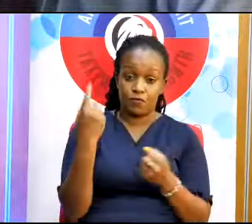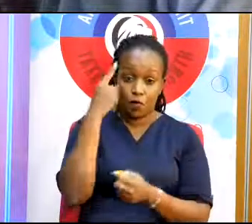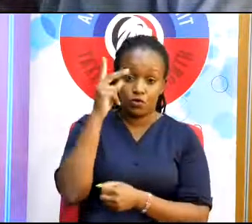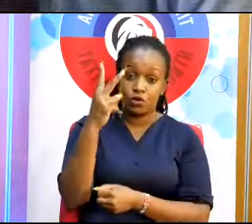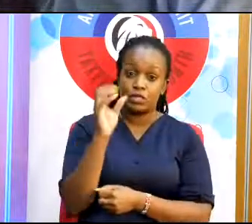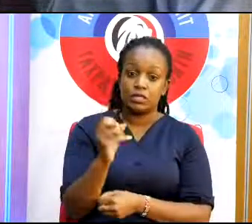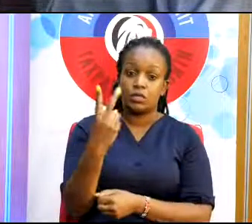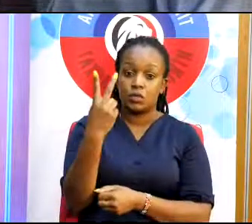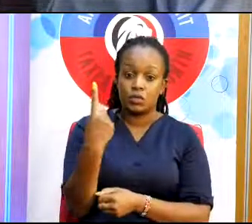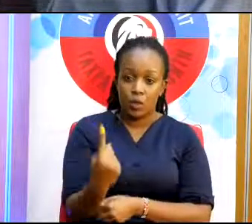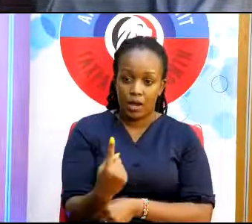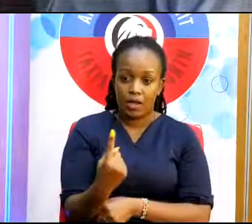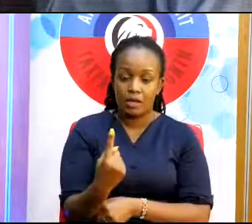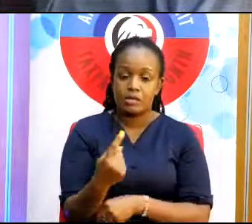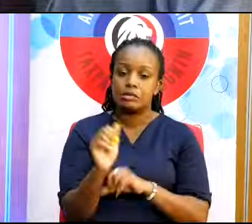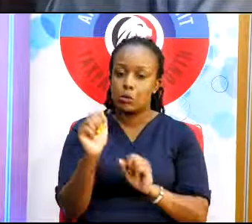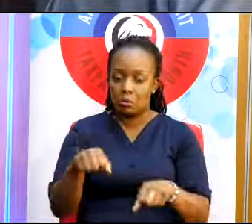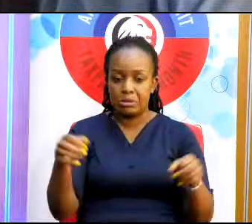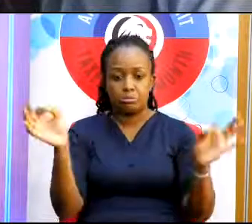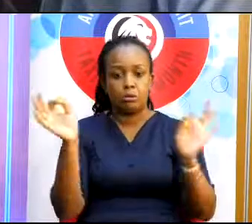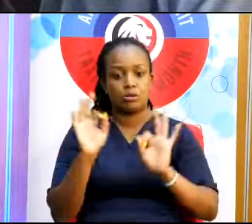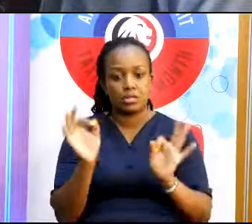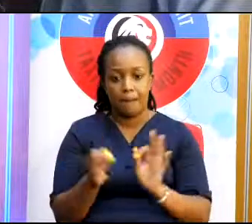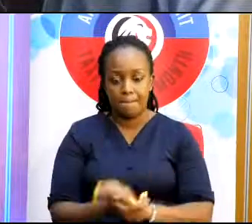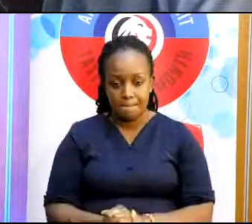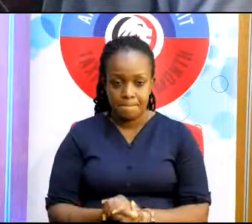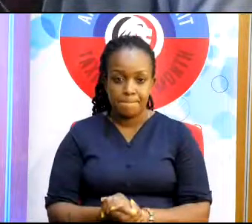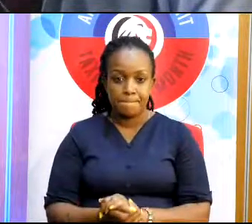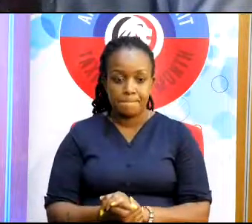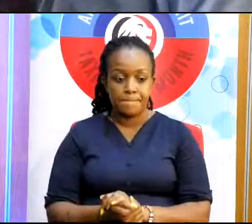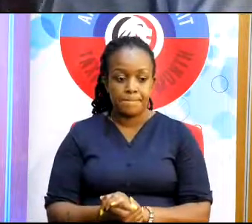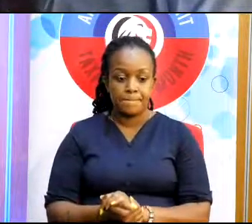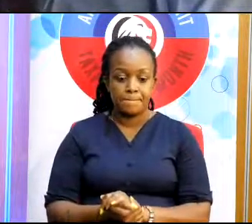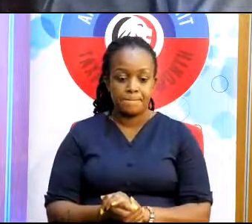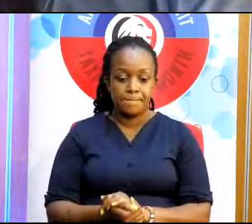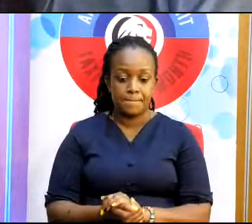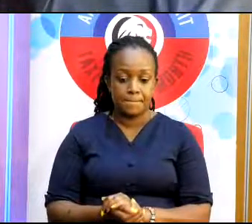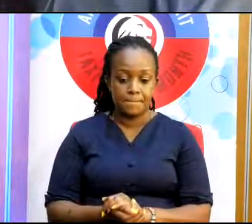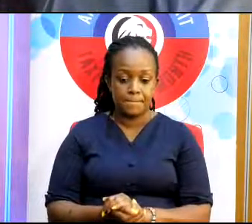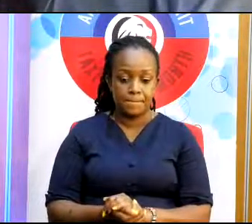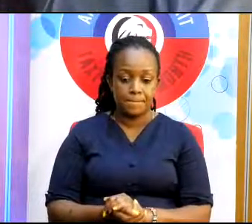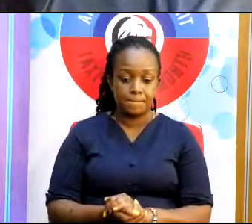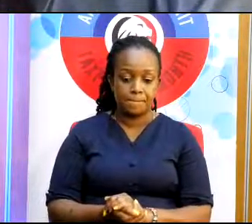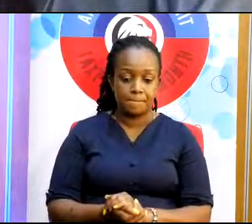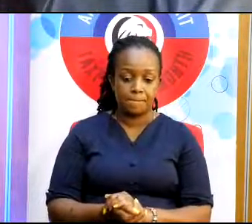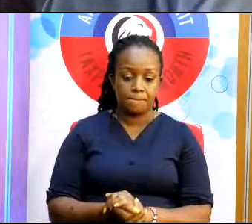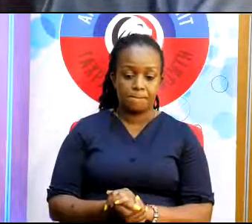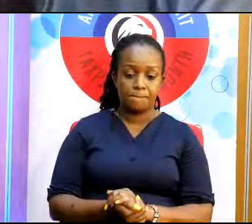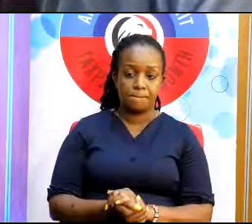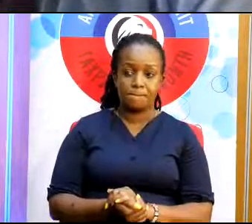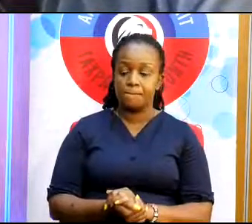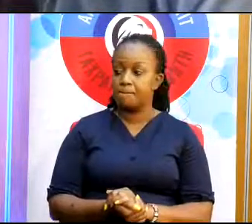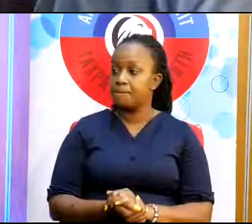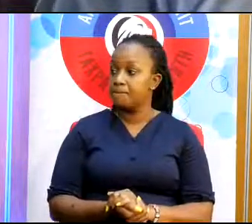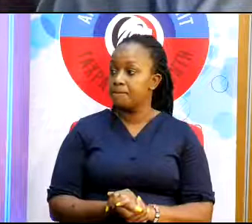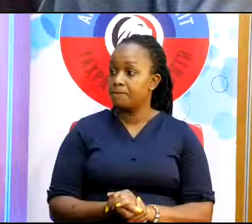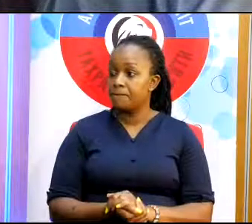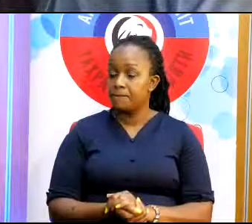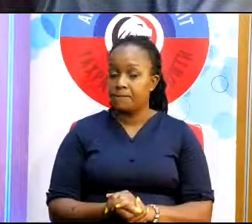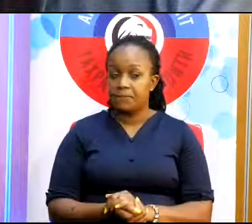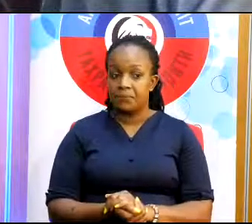is only going to be partial. The interesting thing for all of us is that the most affected